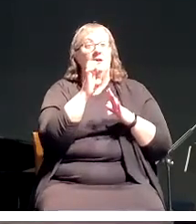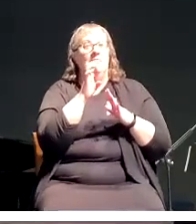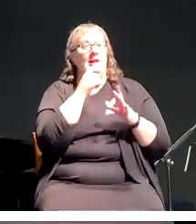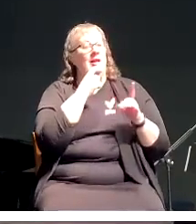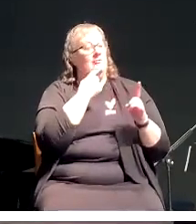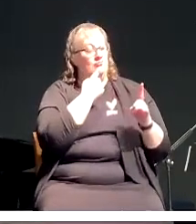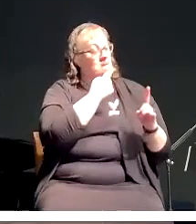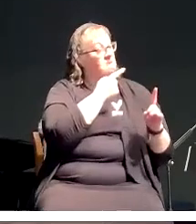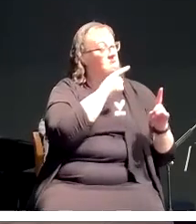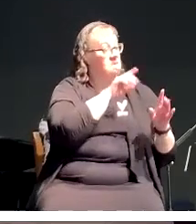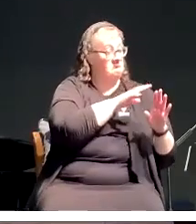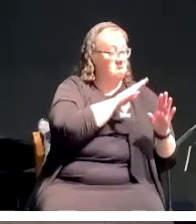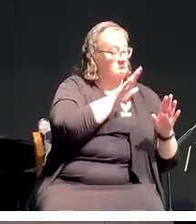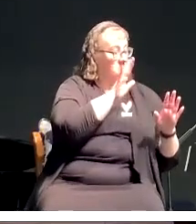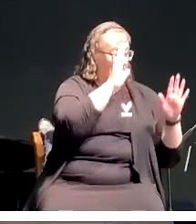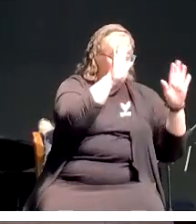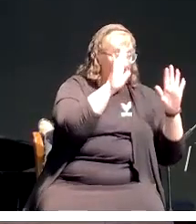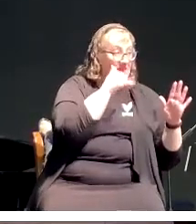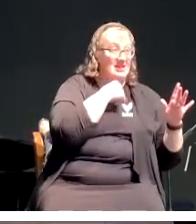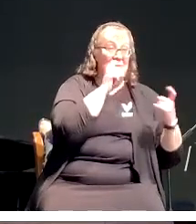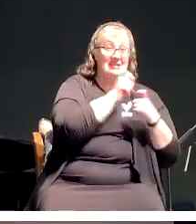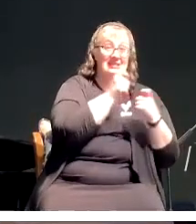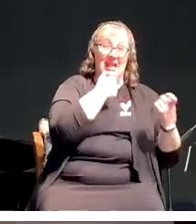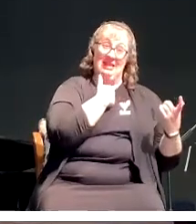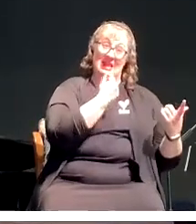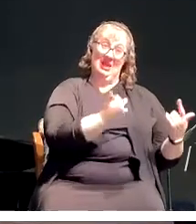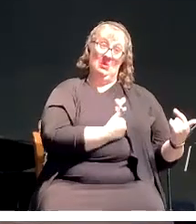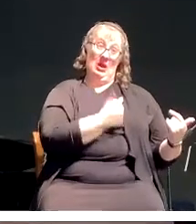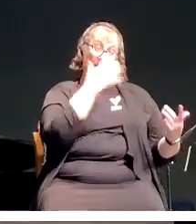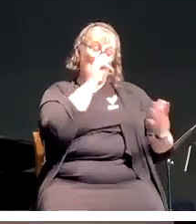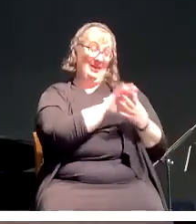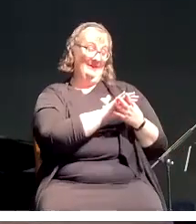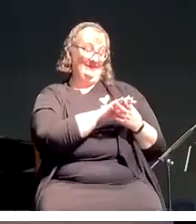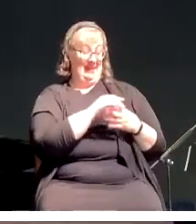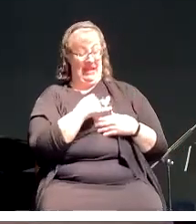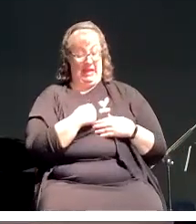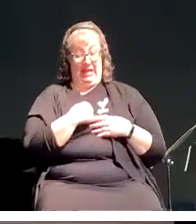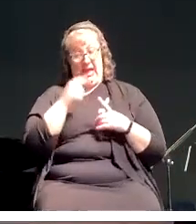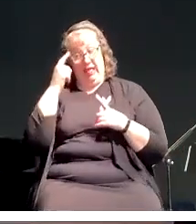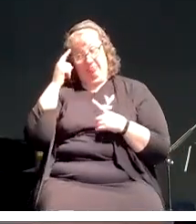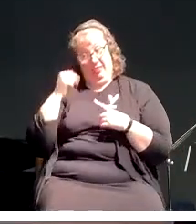believe. And they were like, I thought you believed in Jesus. I do.